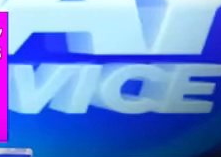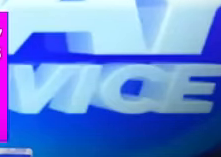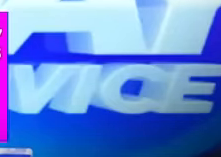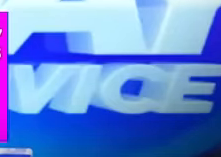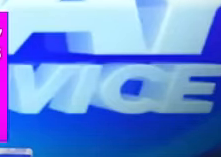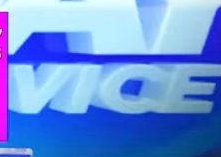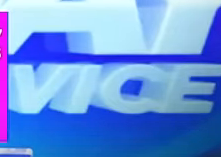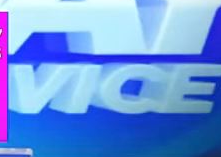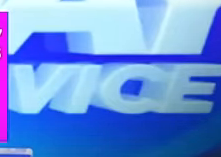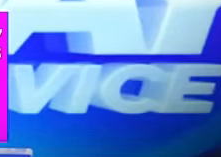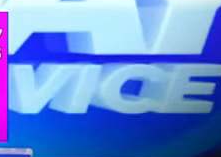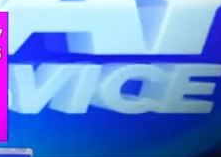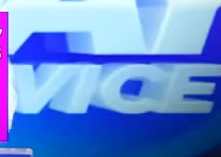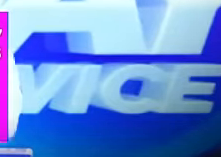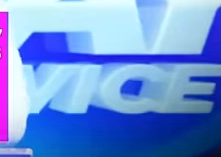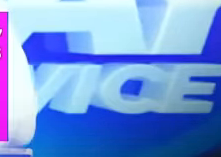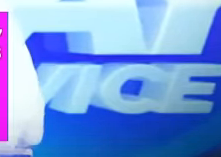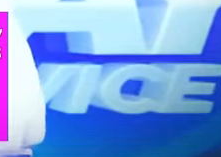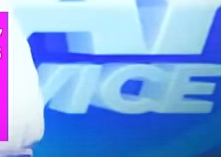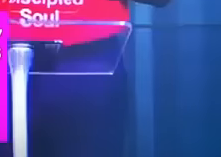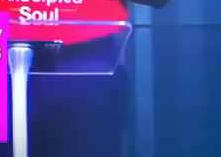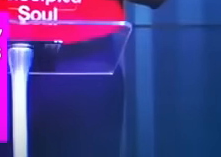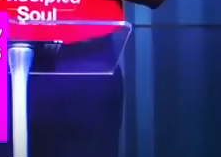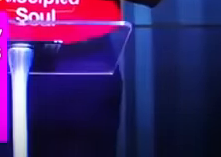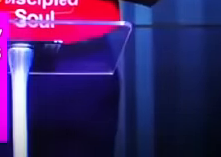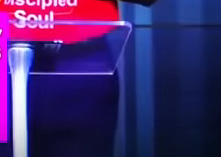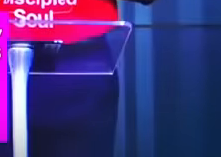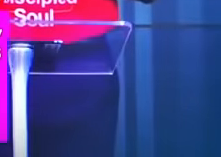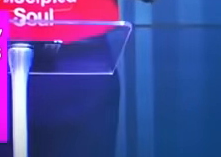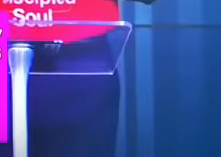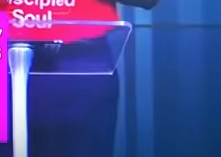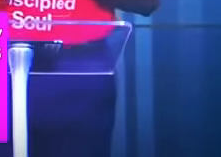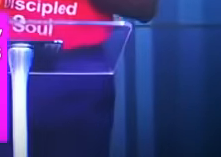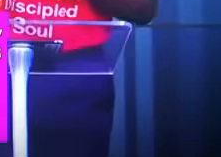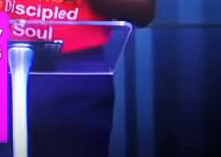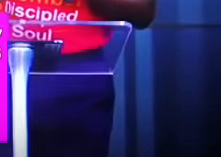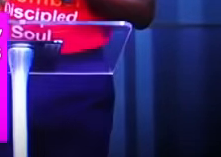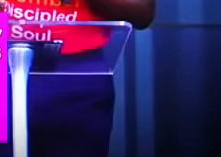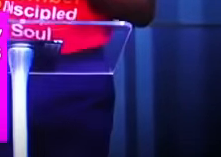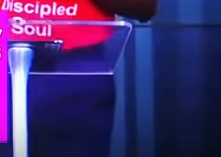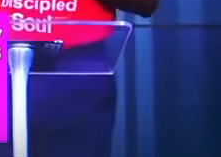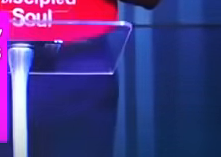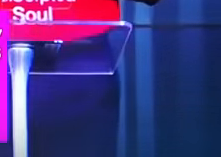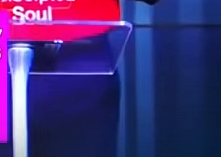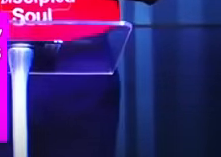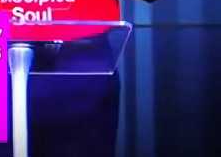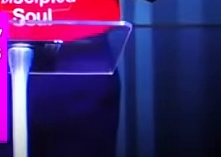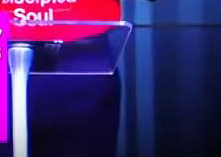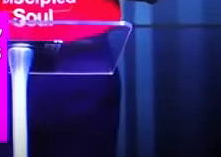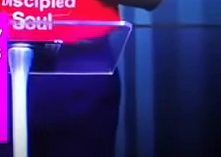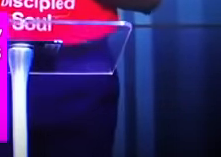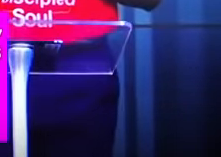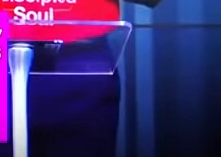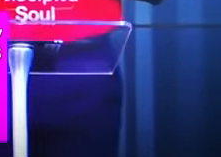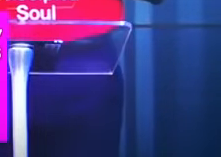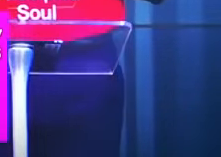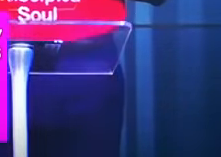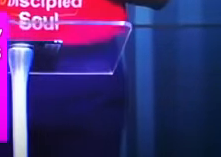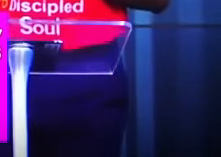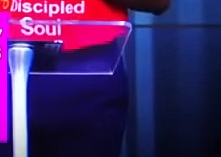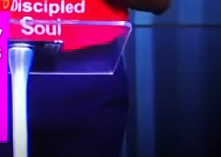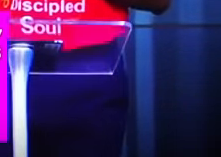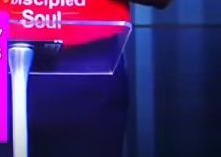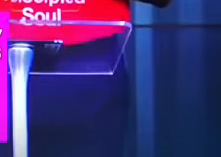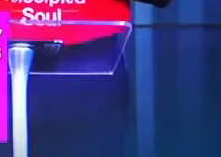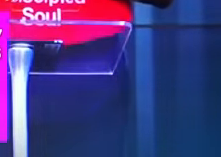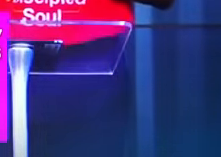kɔ Misrim ahwɛ na yɛ anwanwade a me de mahyɛ wo no, de ahyɛ wo nsa no nyinaa Pharaoh anim na me de me